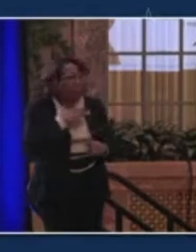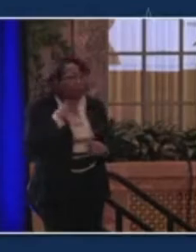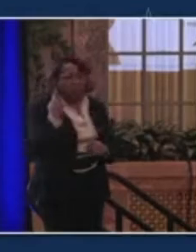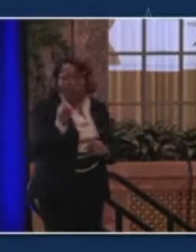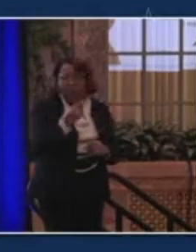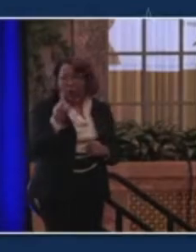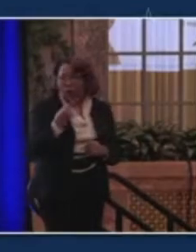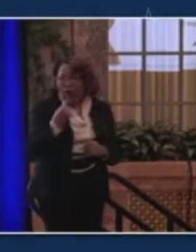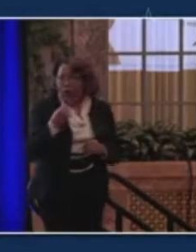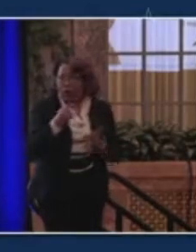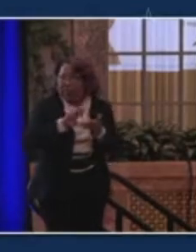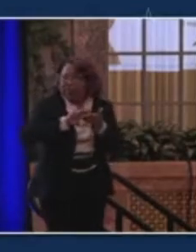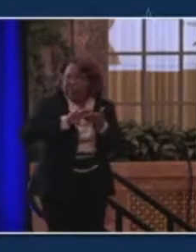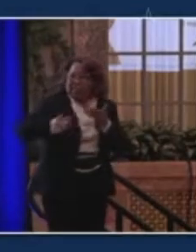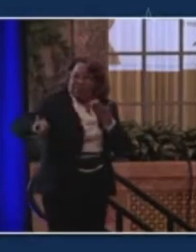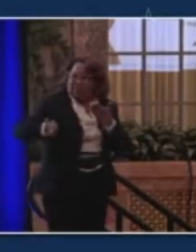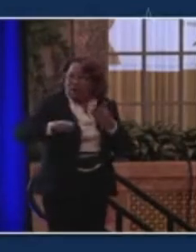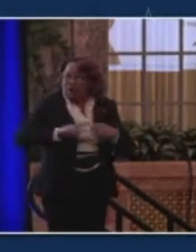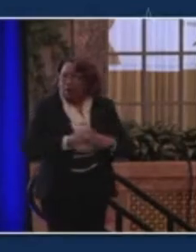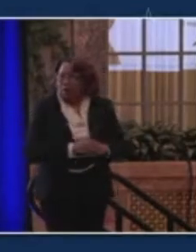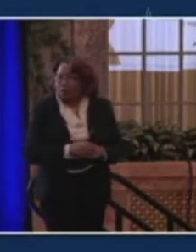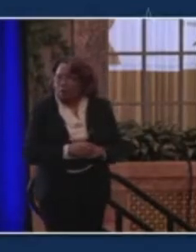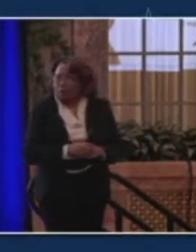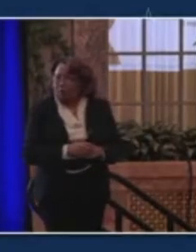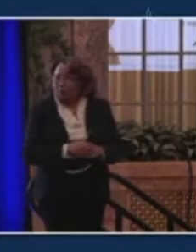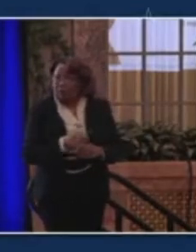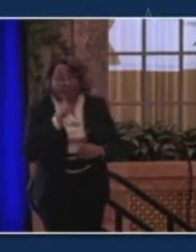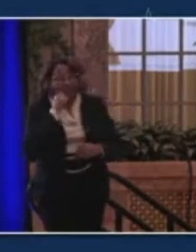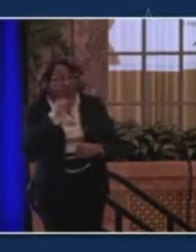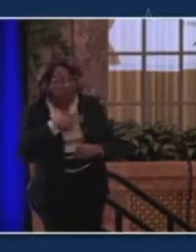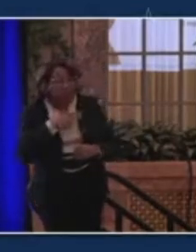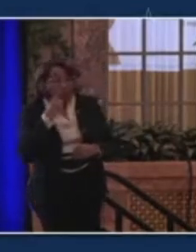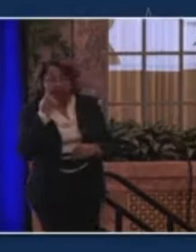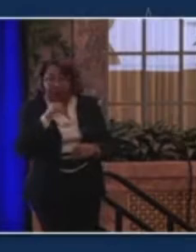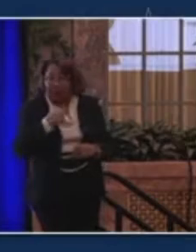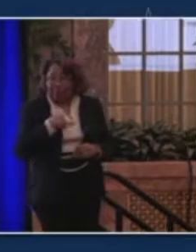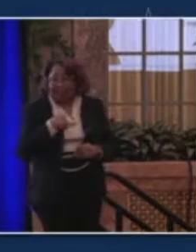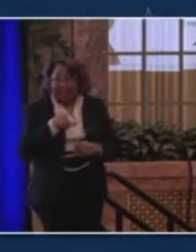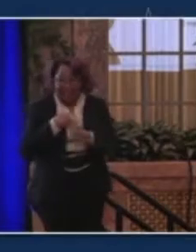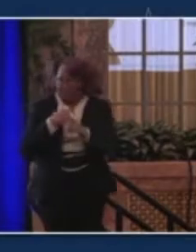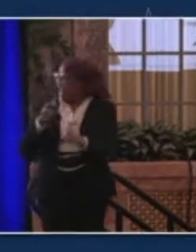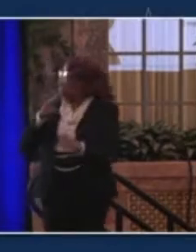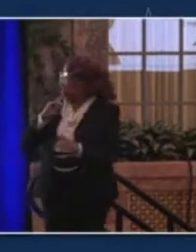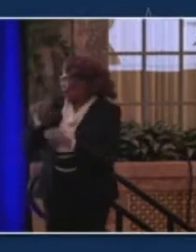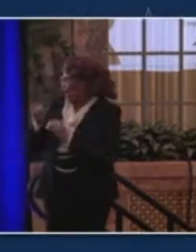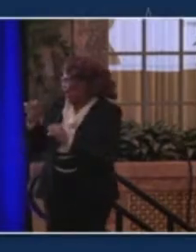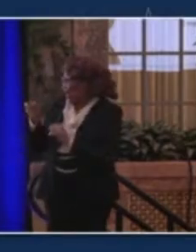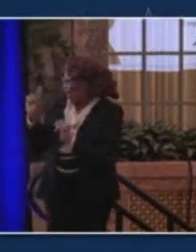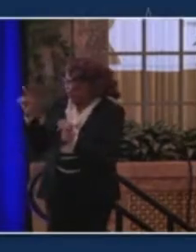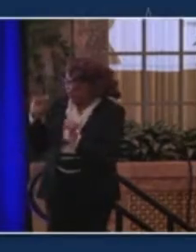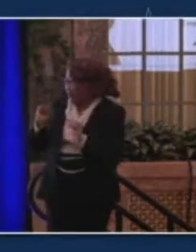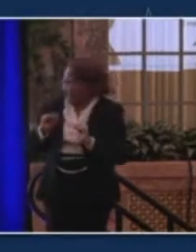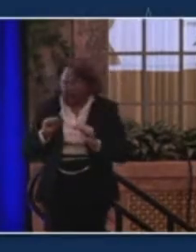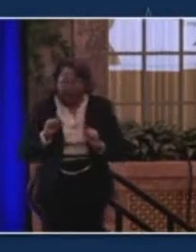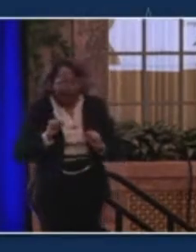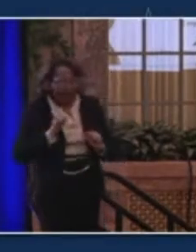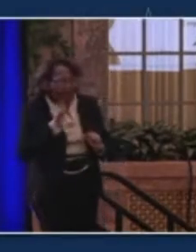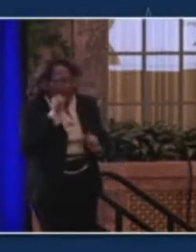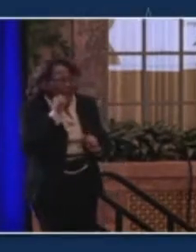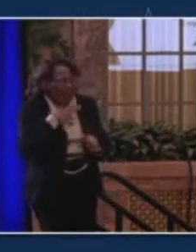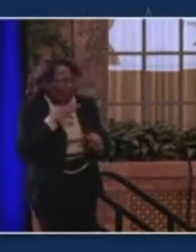always left out. And the women, to me, don't have the responsibility of sticking up